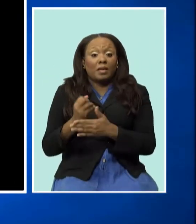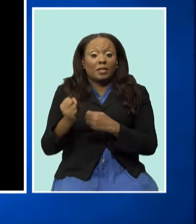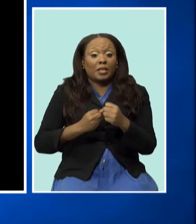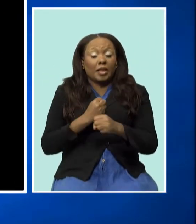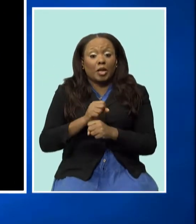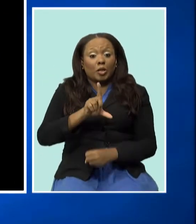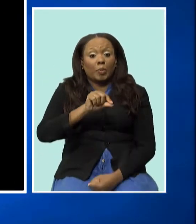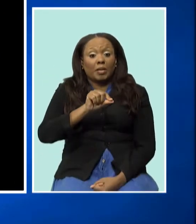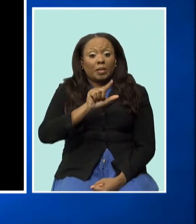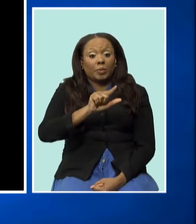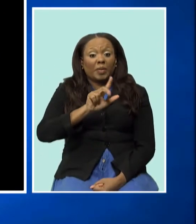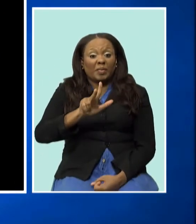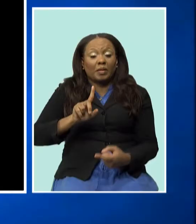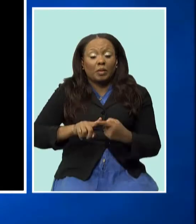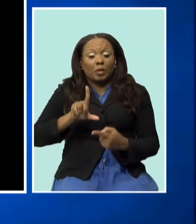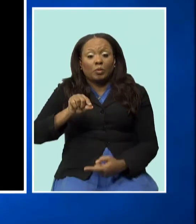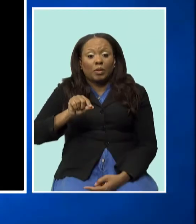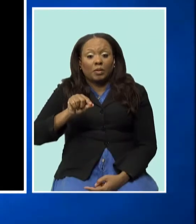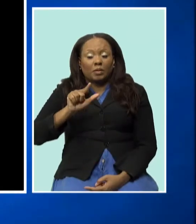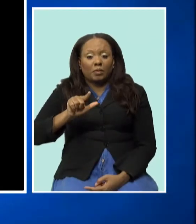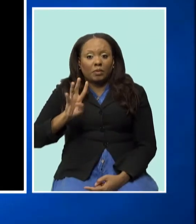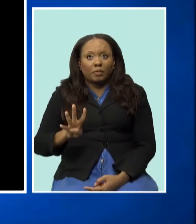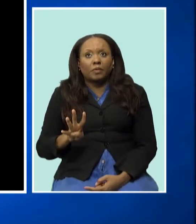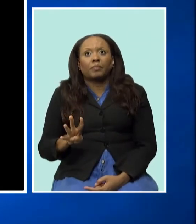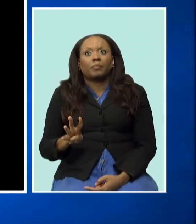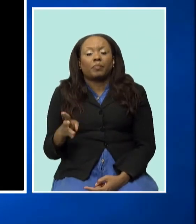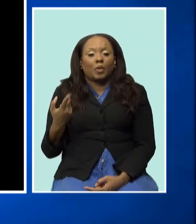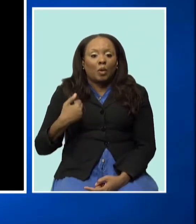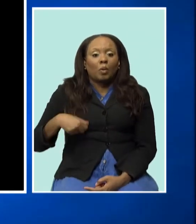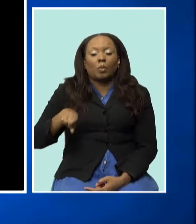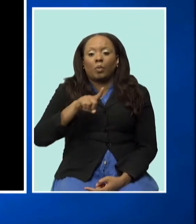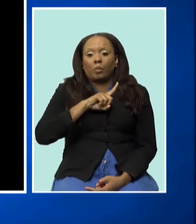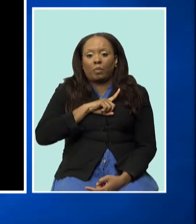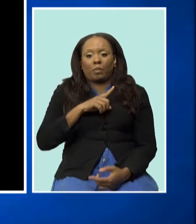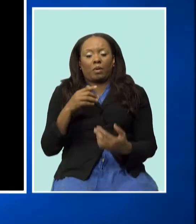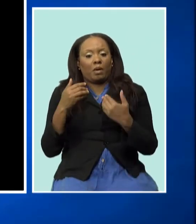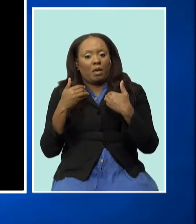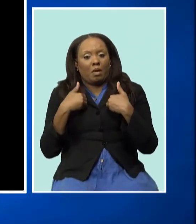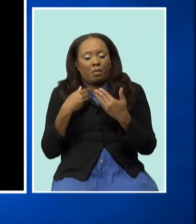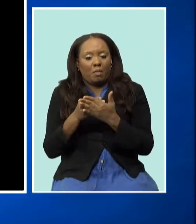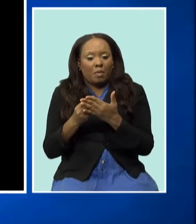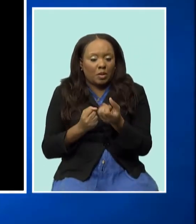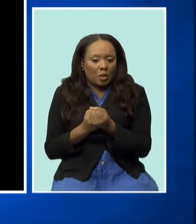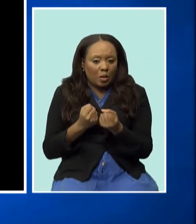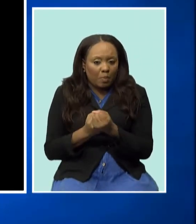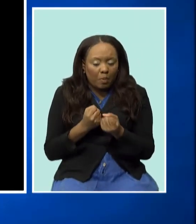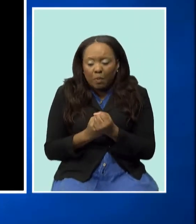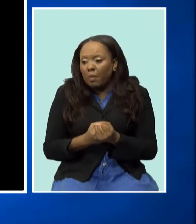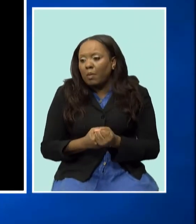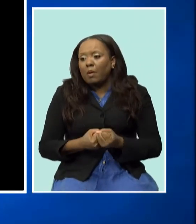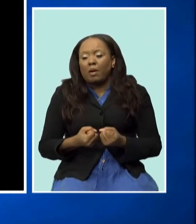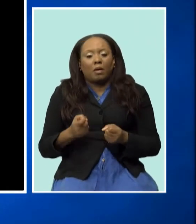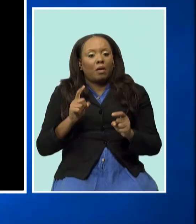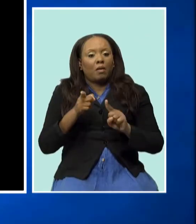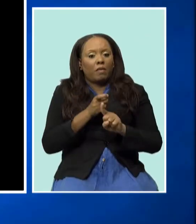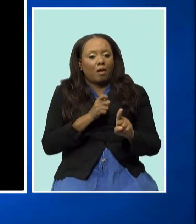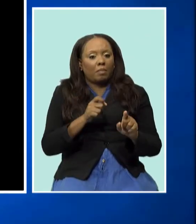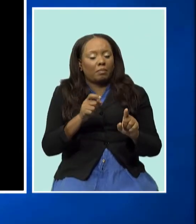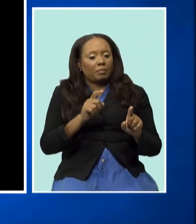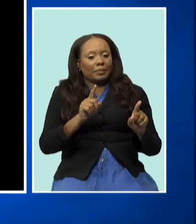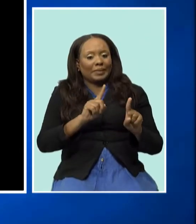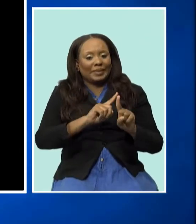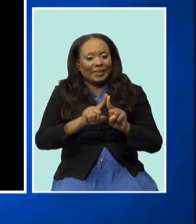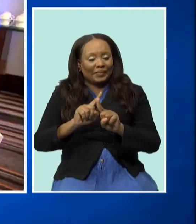2024, MIS, through funding from the Organization of American States, as well as through the engagement of services from a consultant,